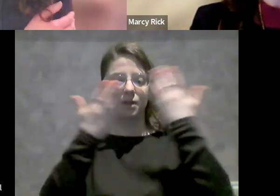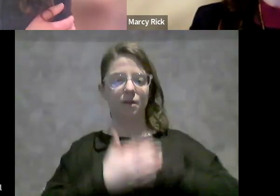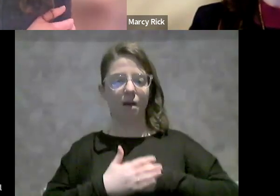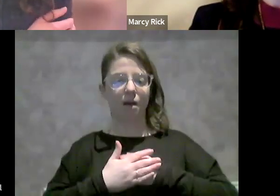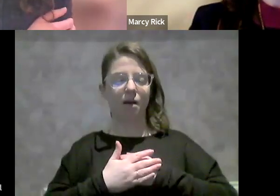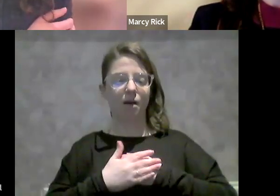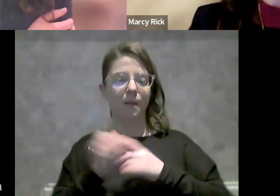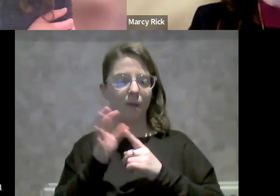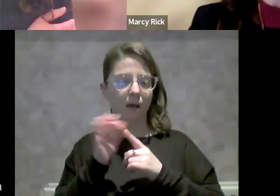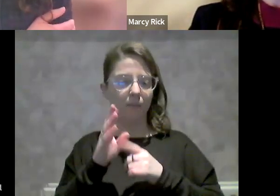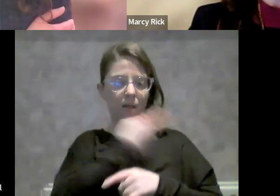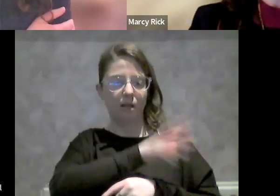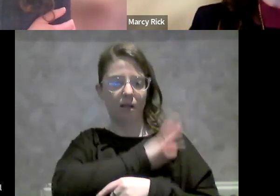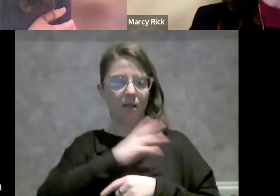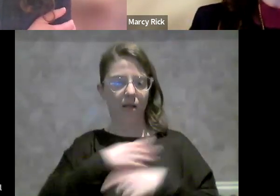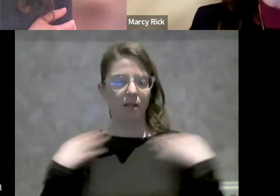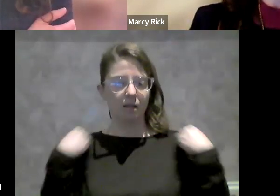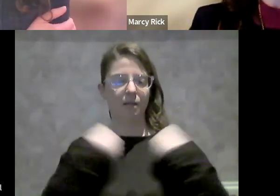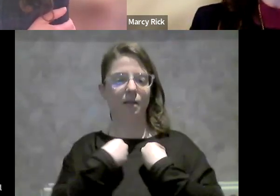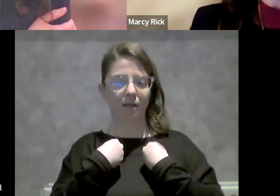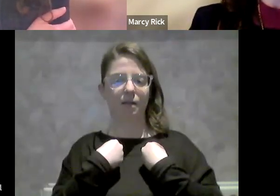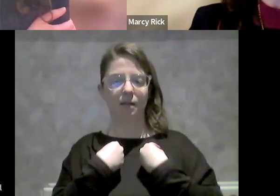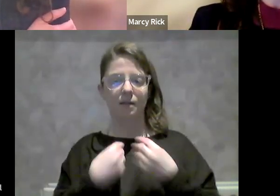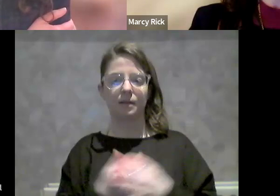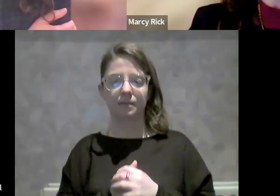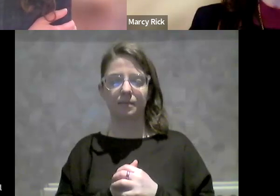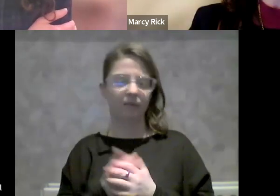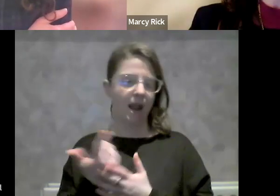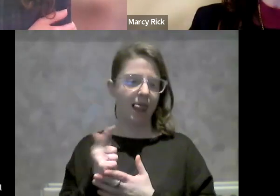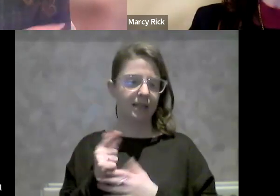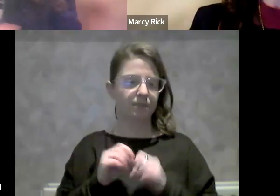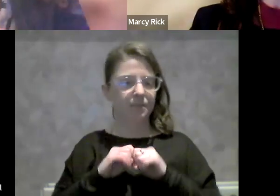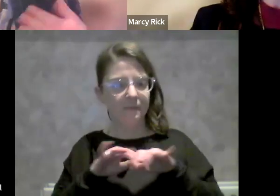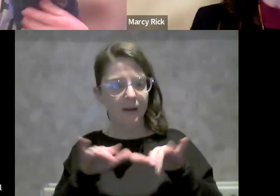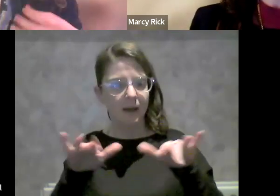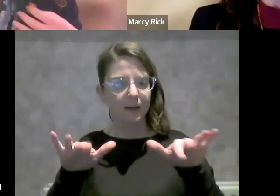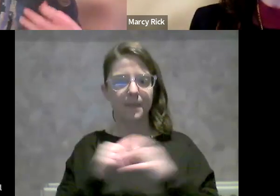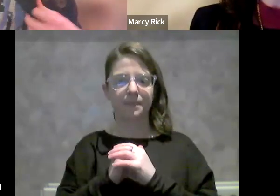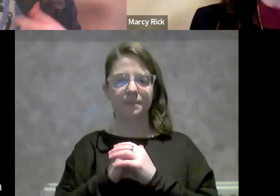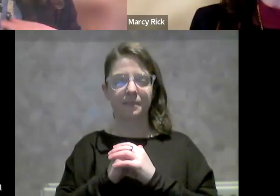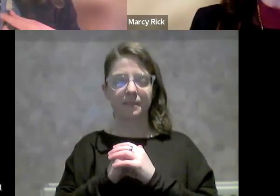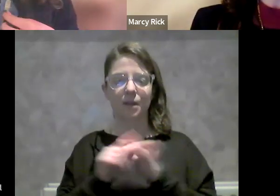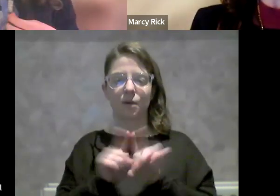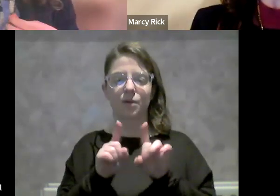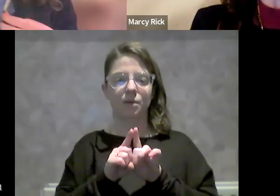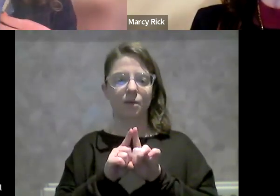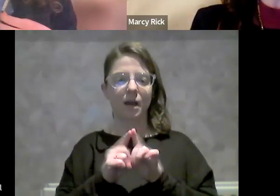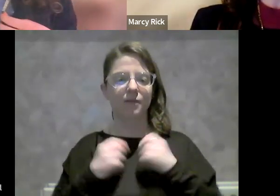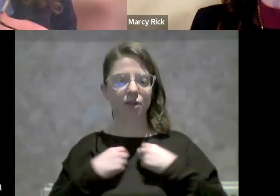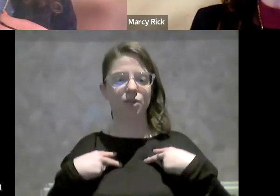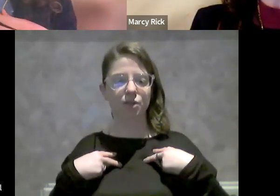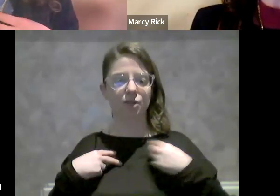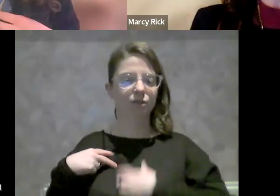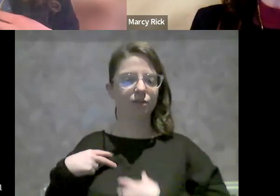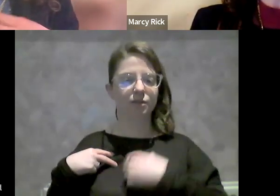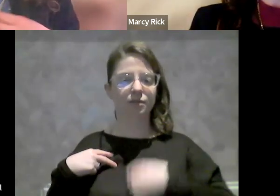checkered top for the lesbian vibes, and under that as well as an undershirt is just a kind